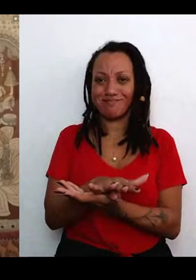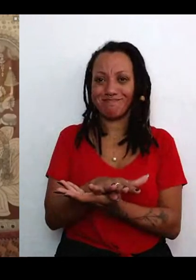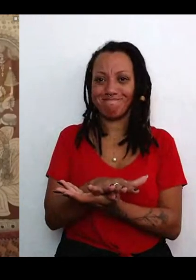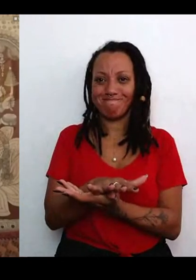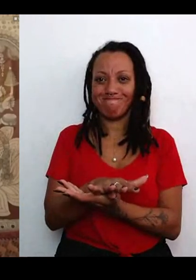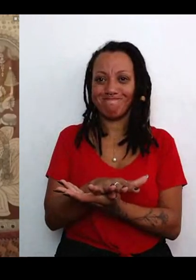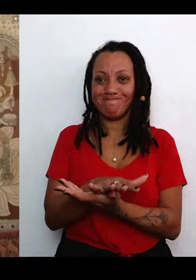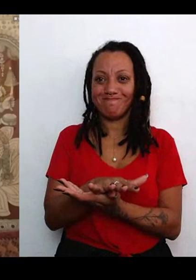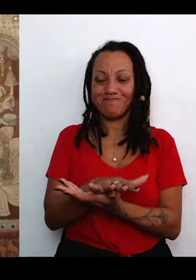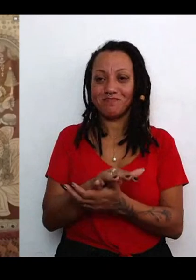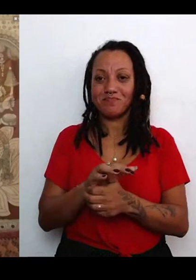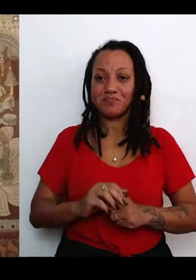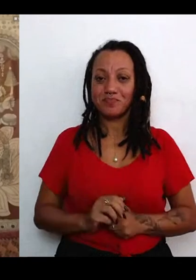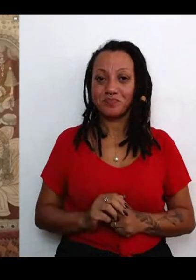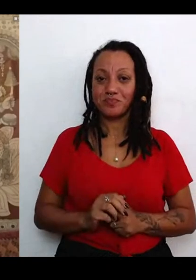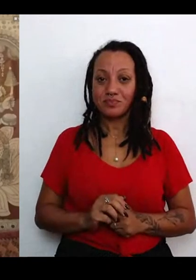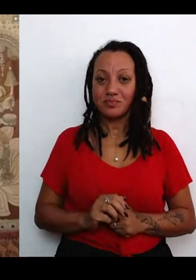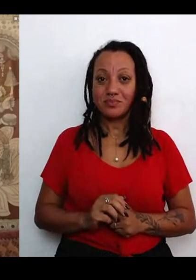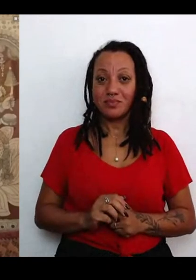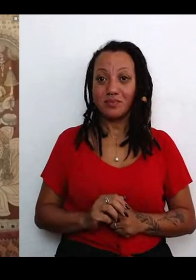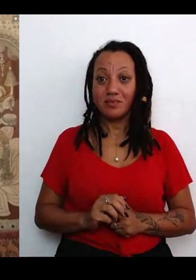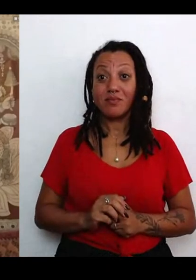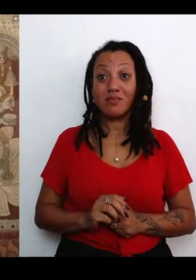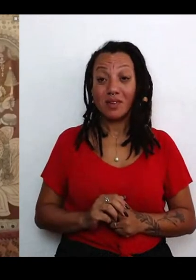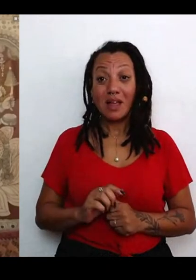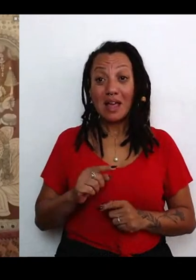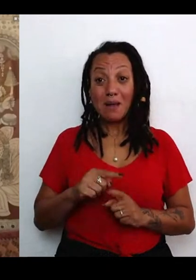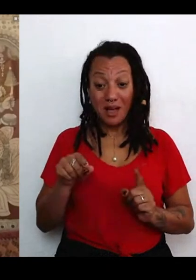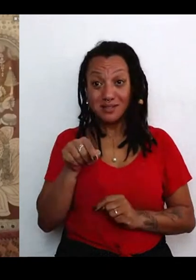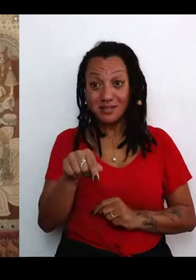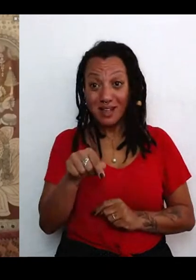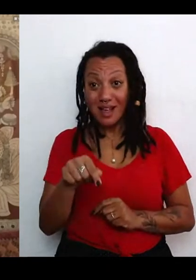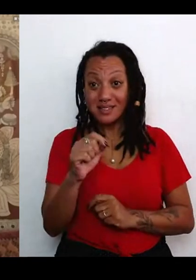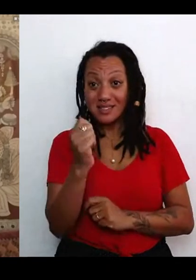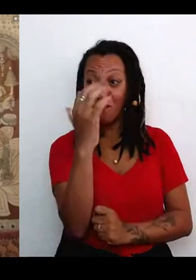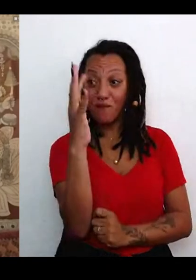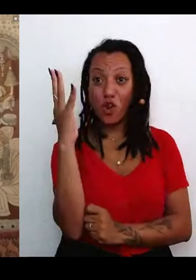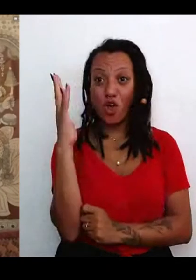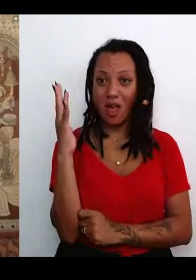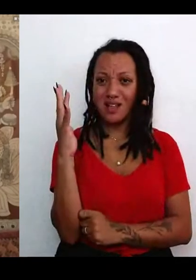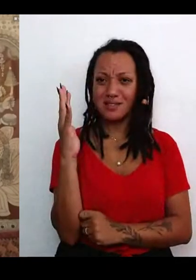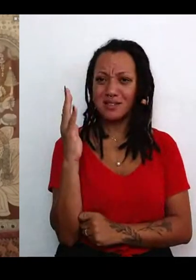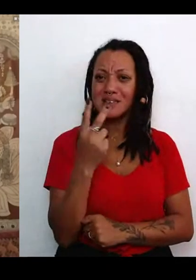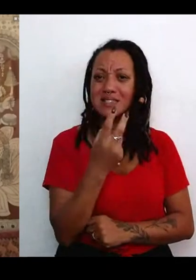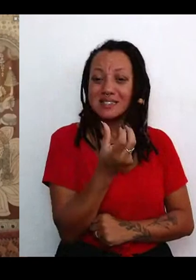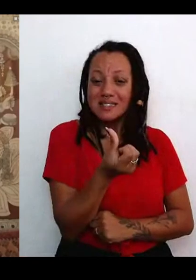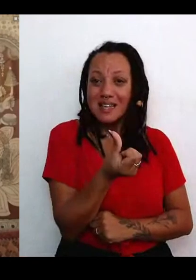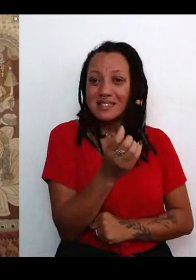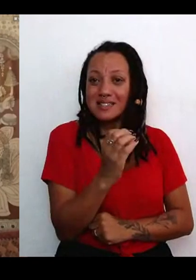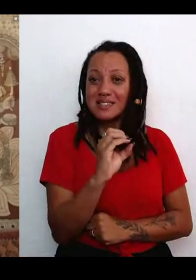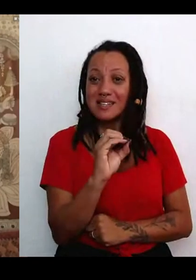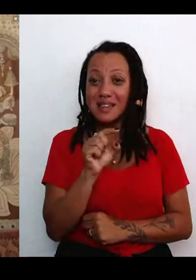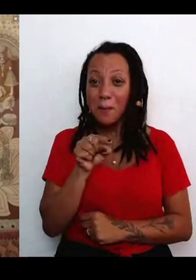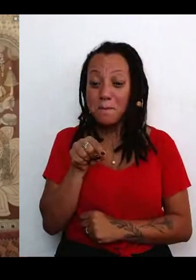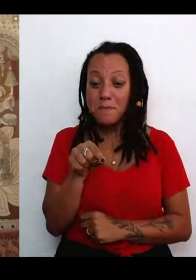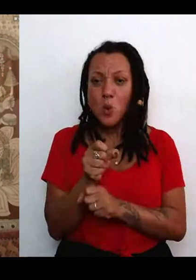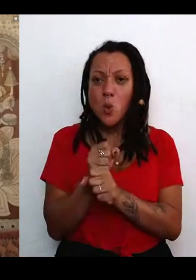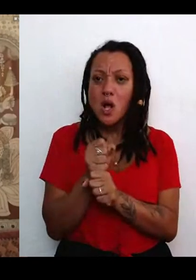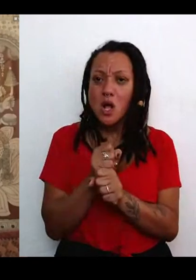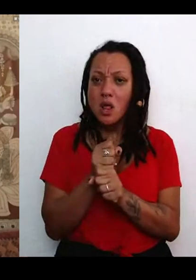is a gardened forest the indigenous people have grown their food there they have added to the